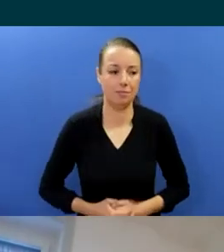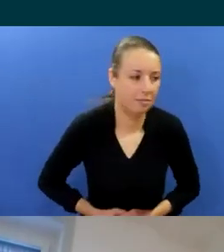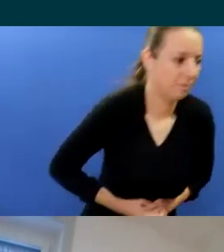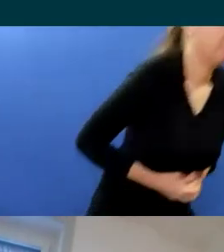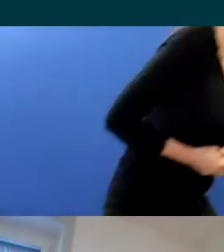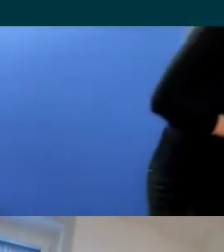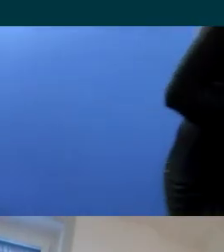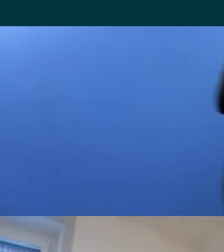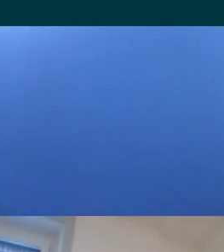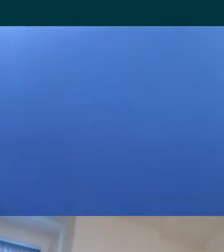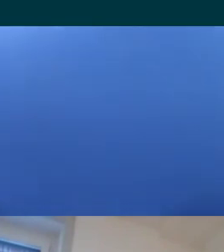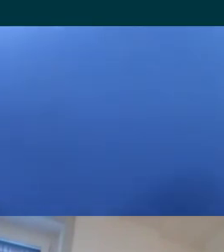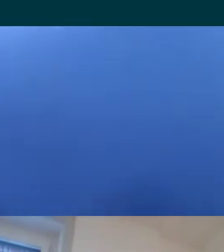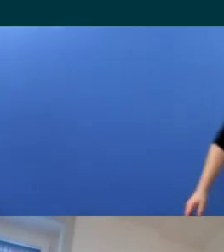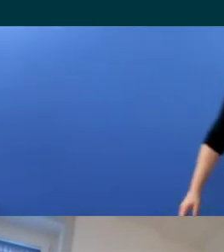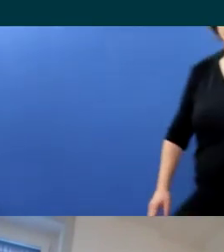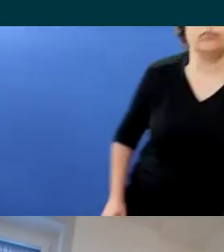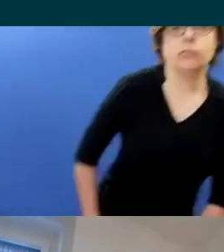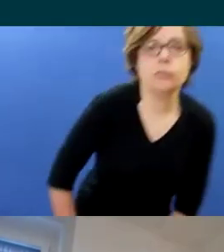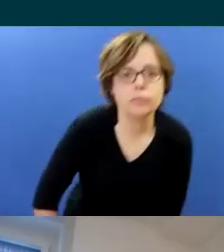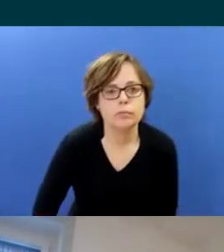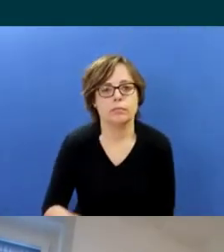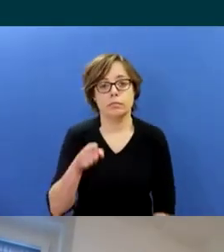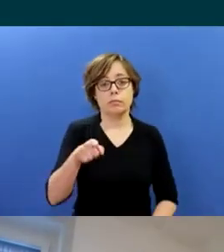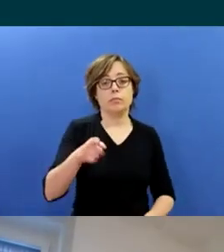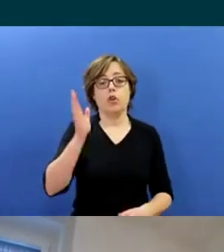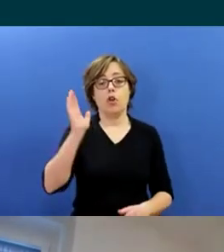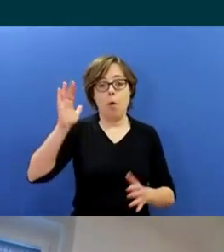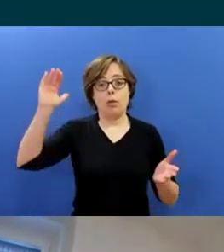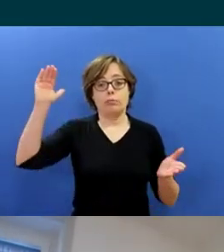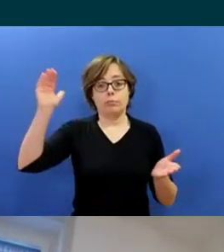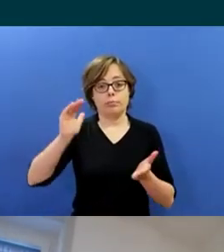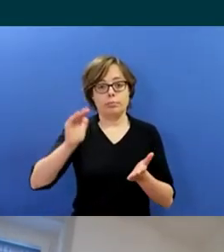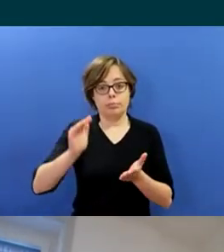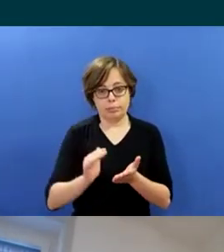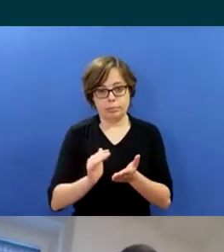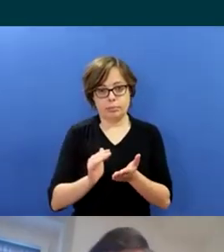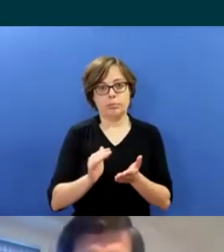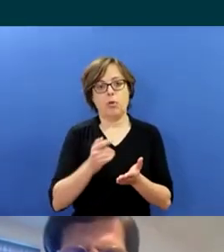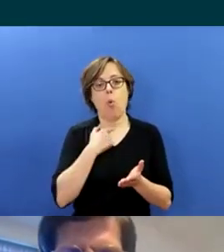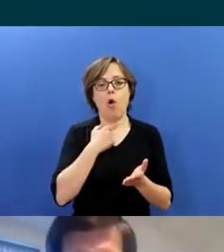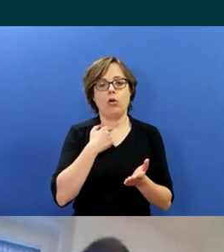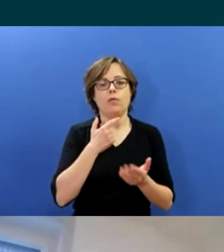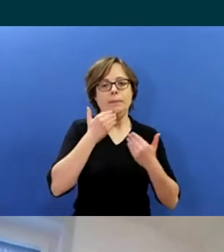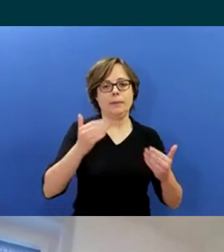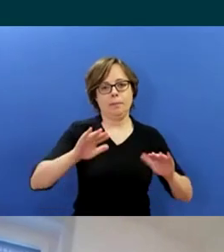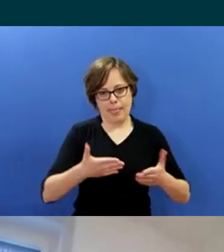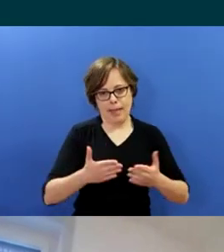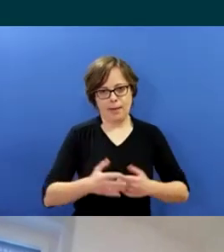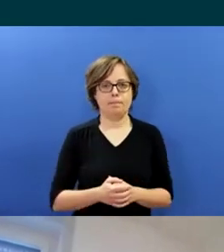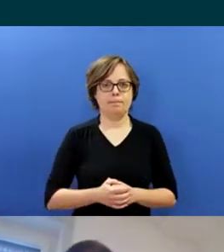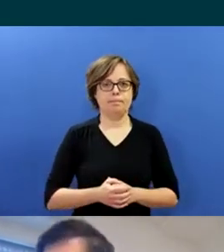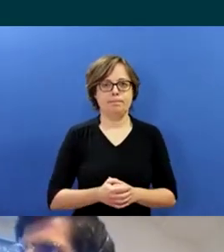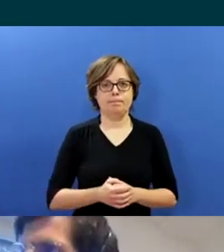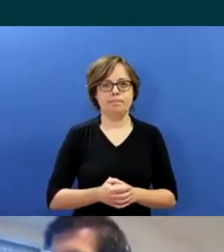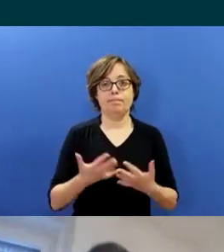of ideas available for the vote. Then also we had other